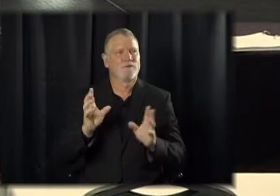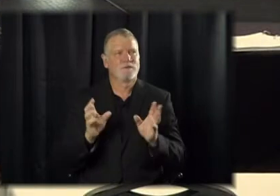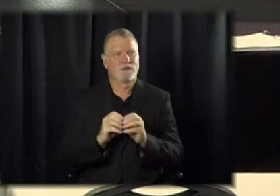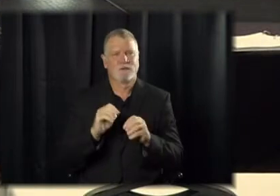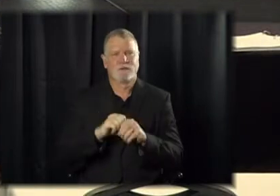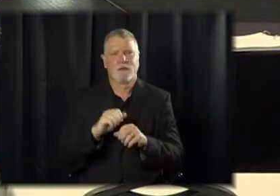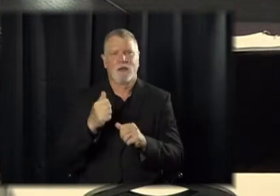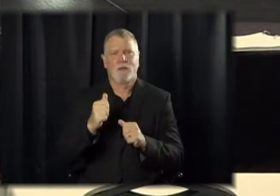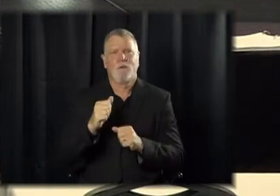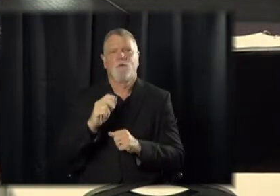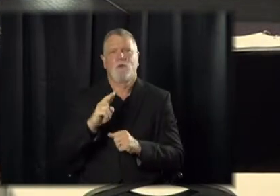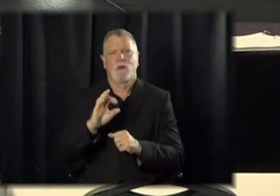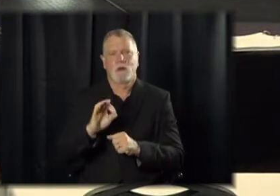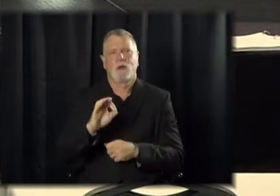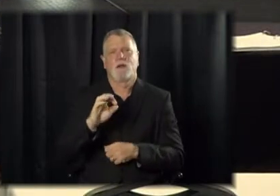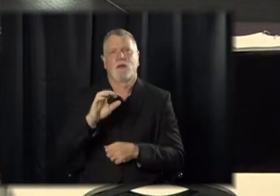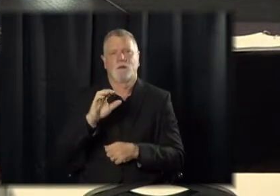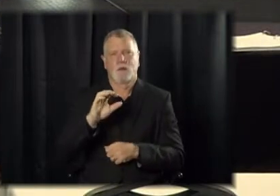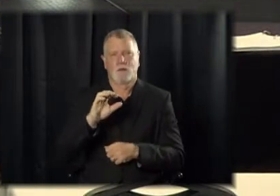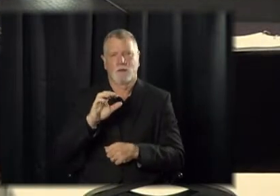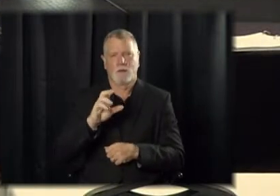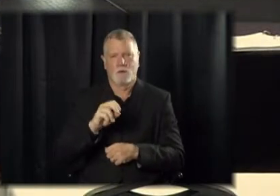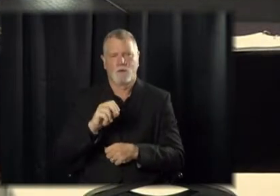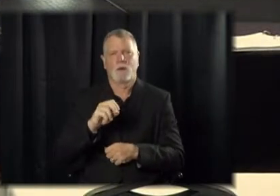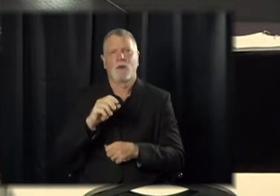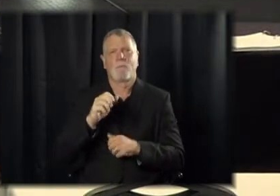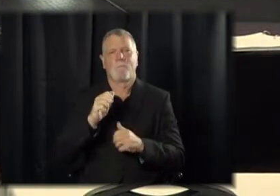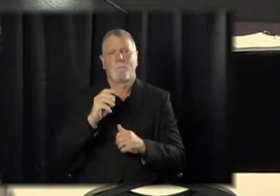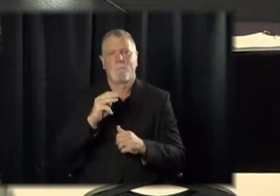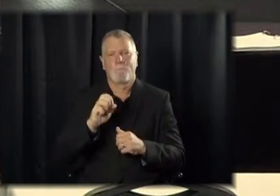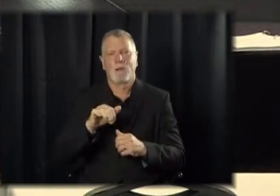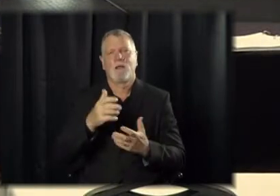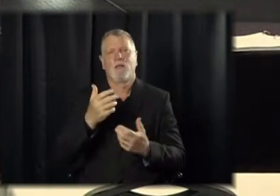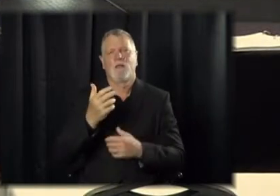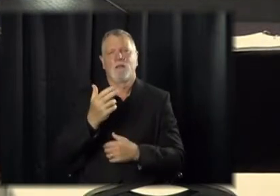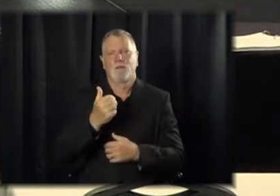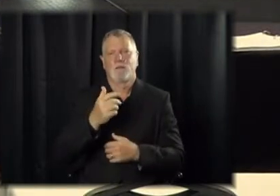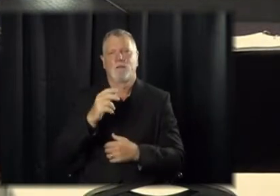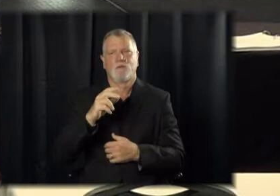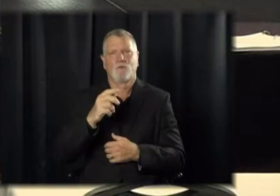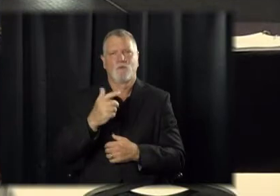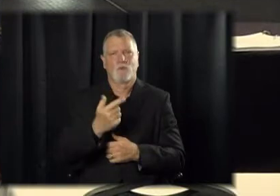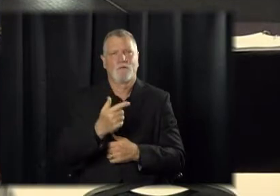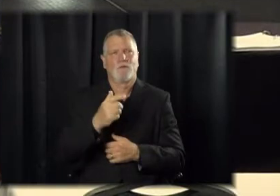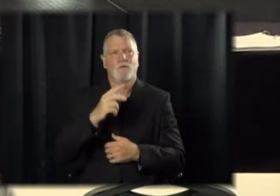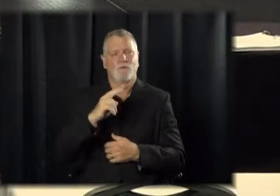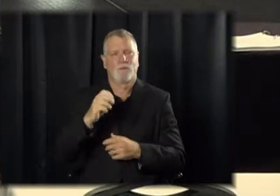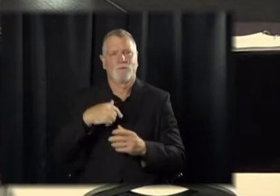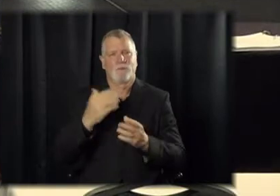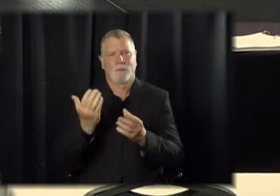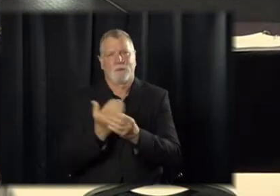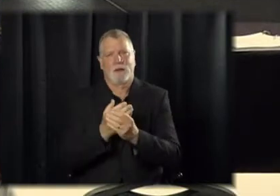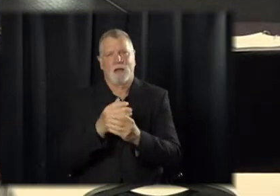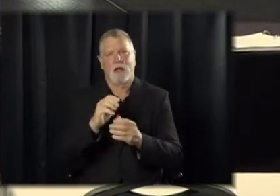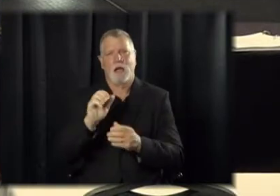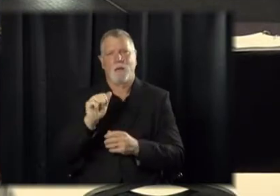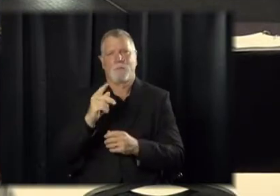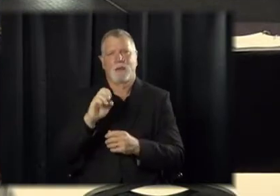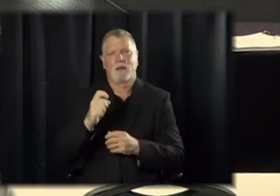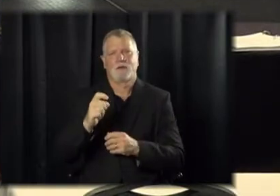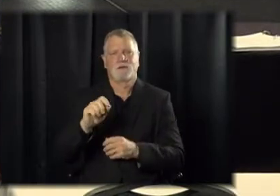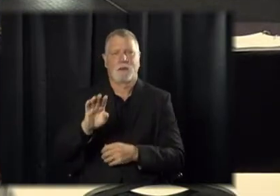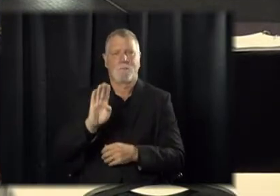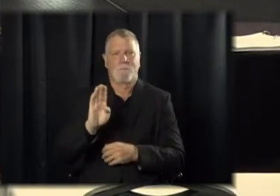April 29th, April 30th, May 7th, May 11th, May 12th, May 14th, and May 21st, attached as Appendix B